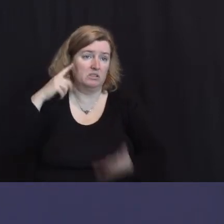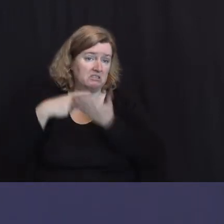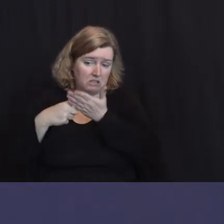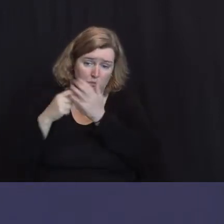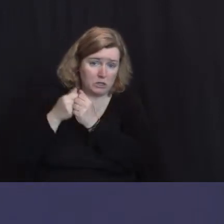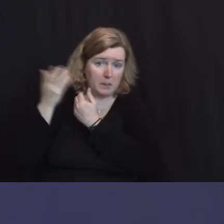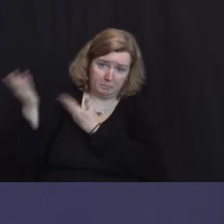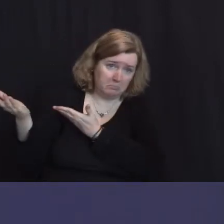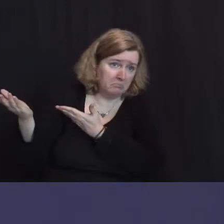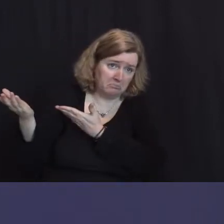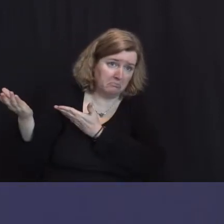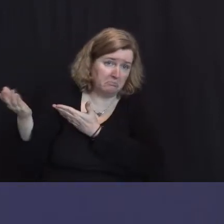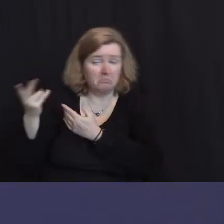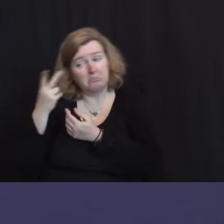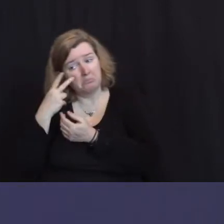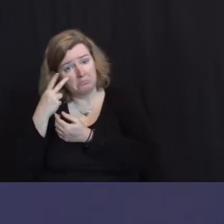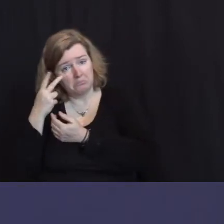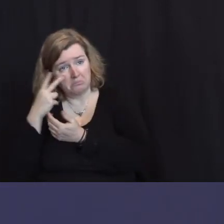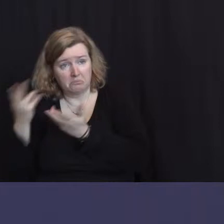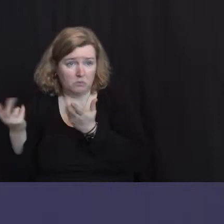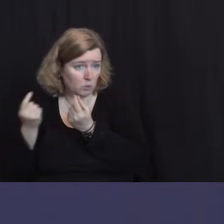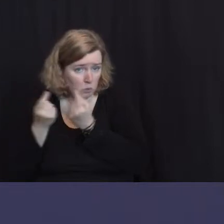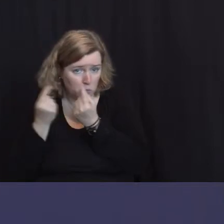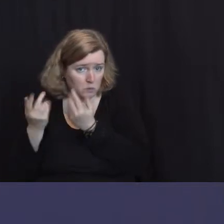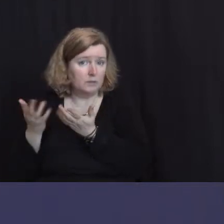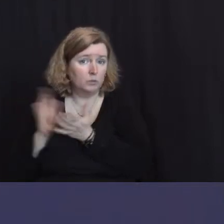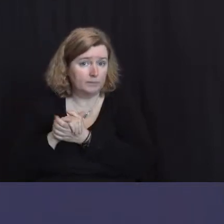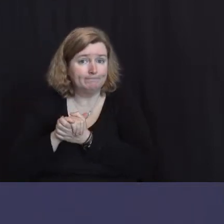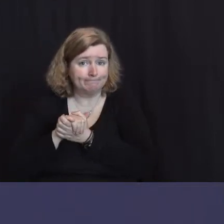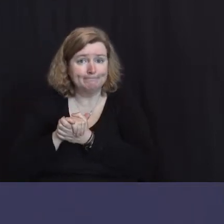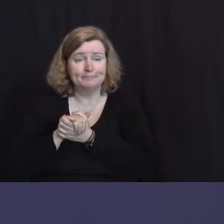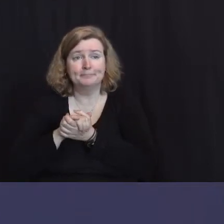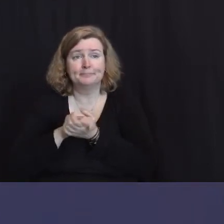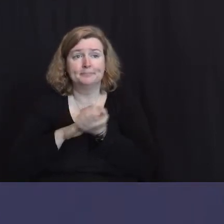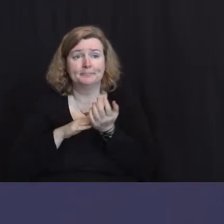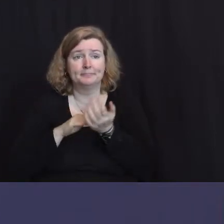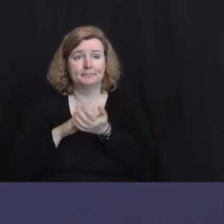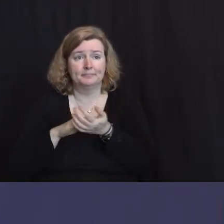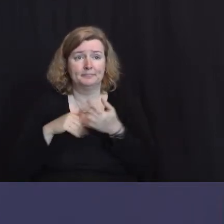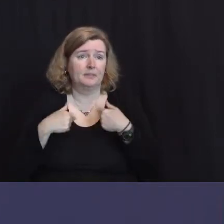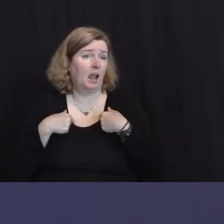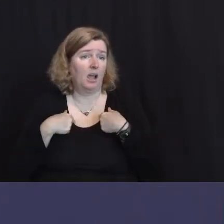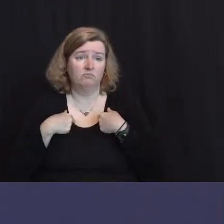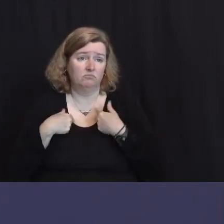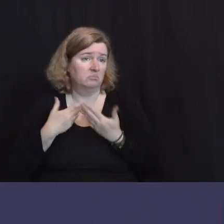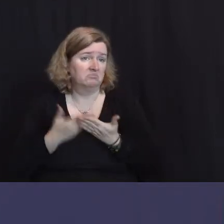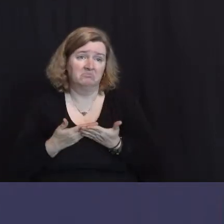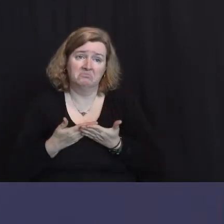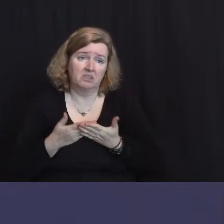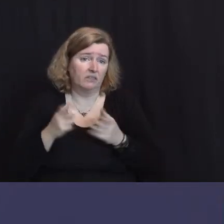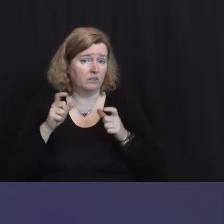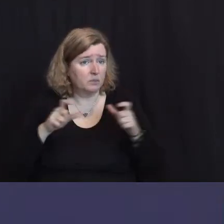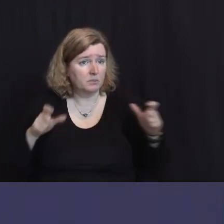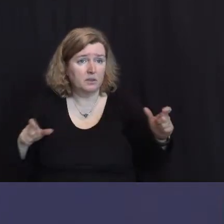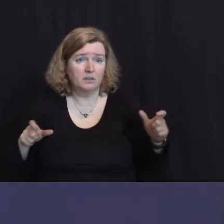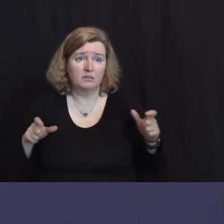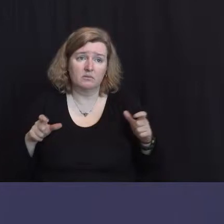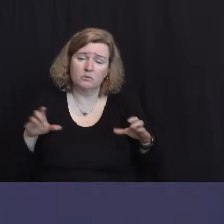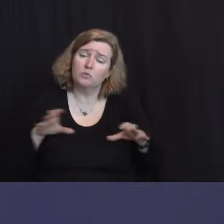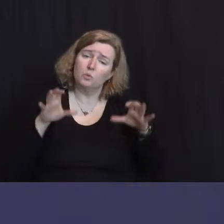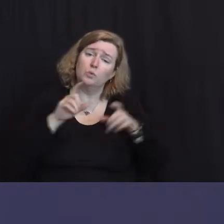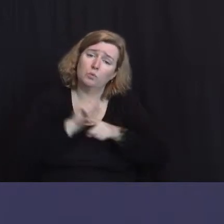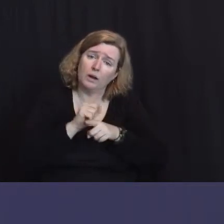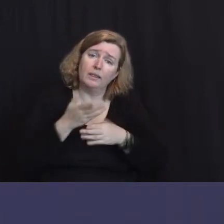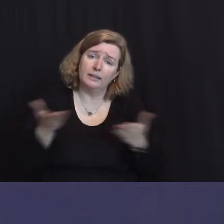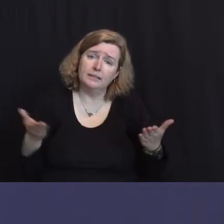requiring you to prove that you're looking for work. But I think our evidence is overwhelmingly people are doing the right thing and they've suffered